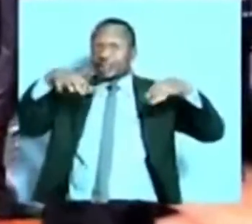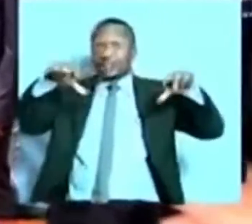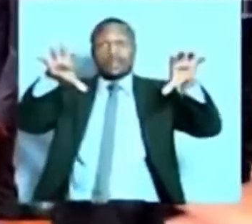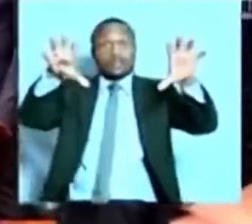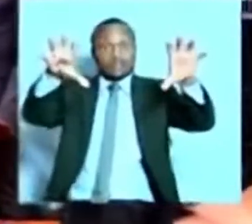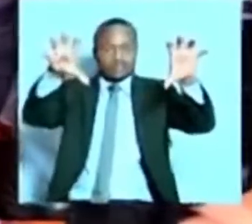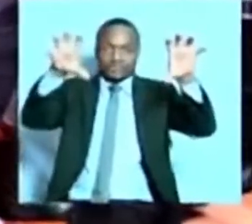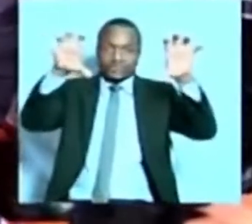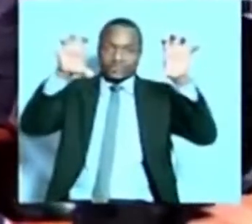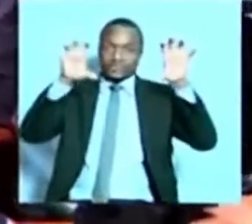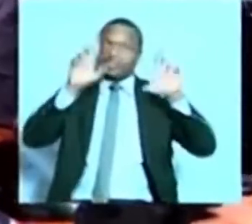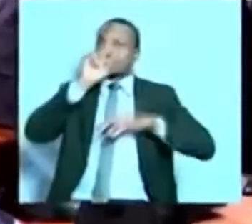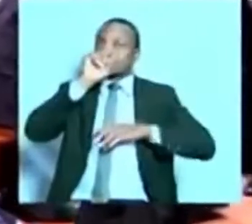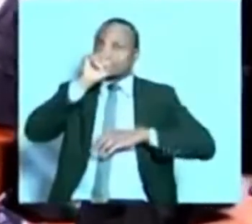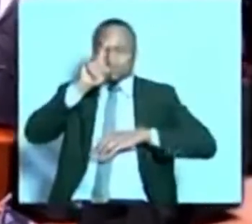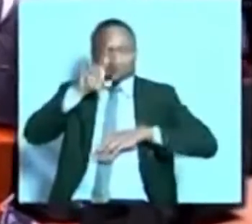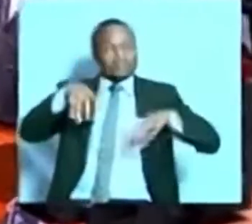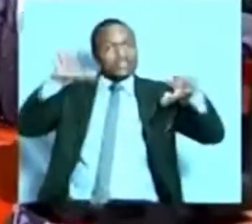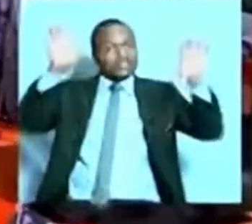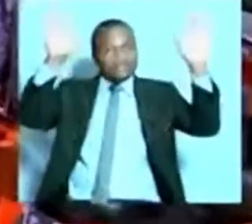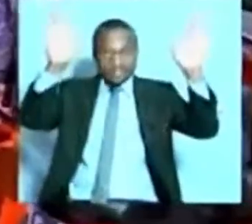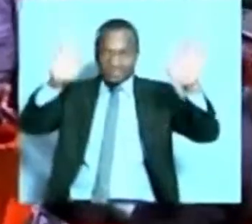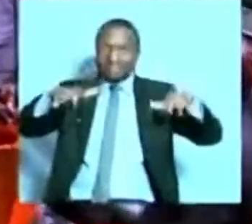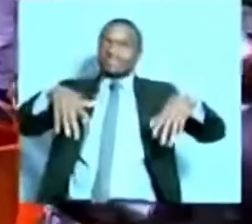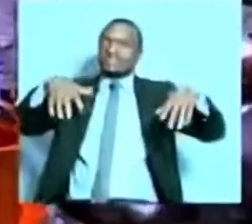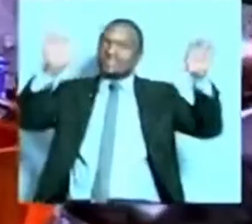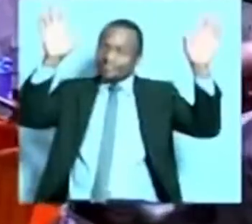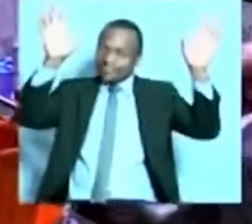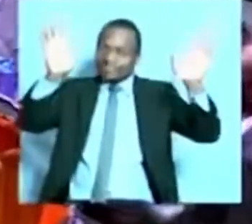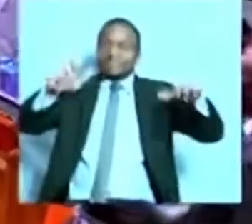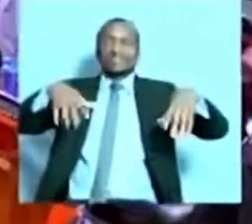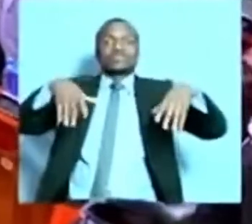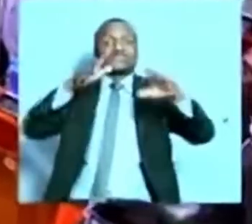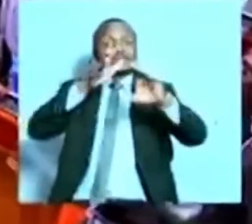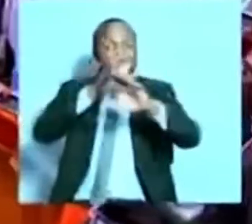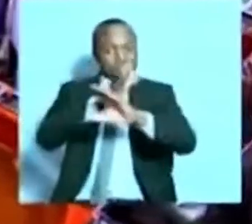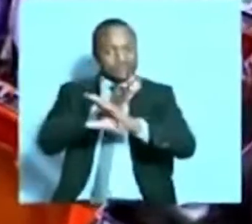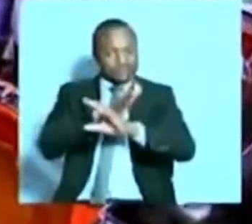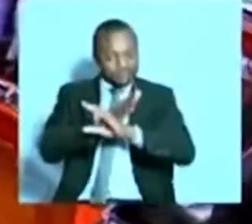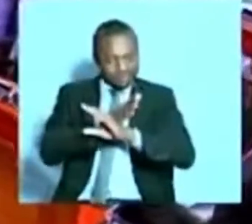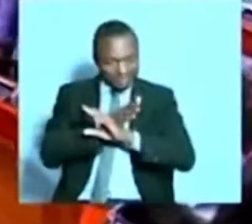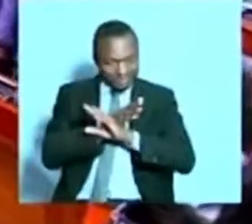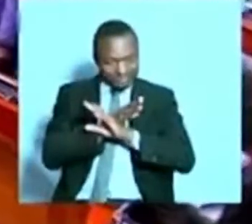sky, like a noble eagle in its flight.